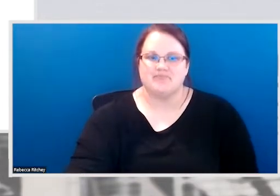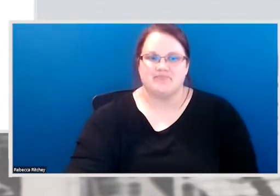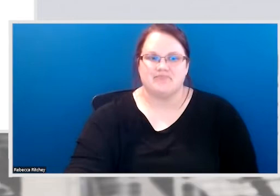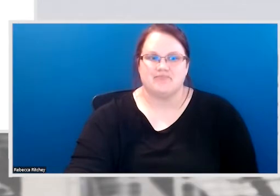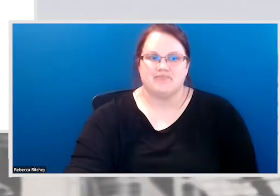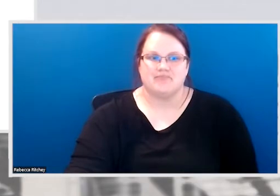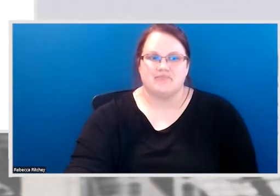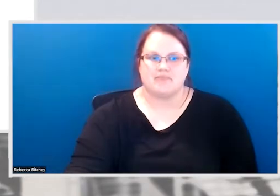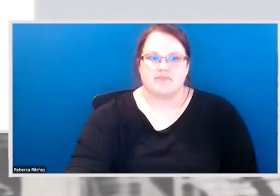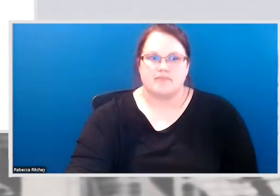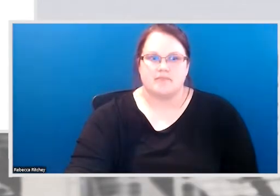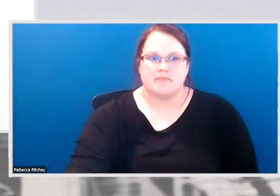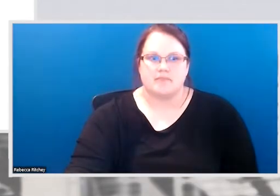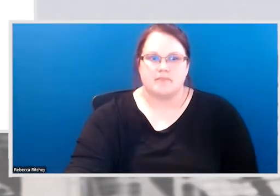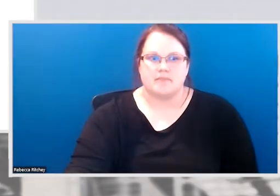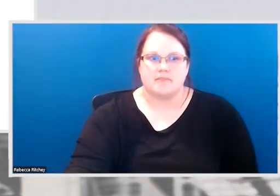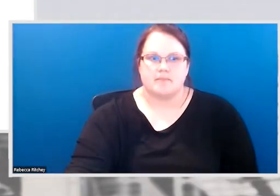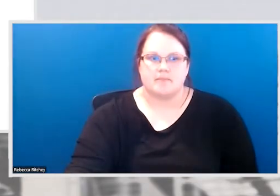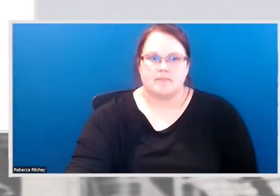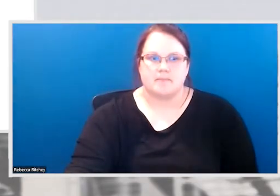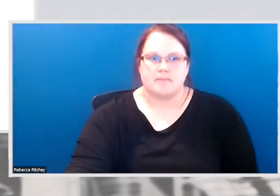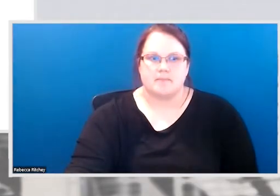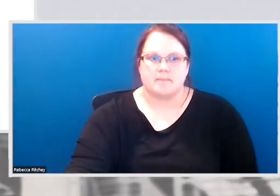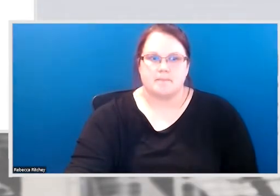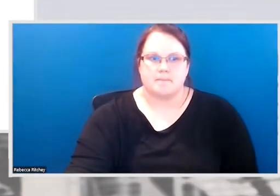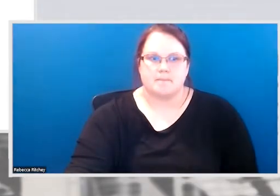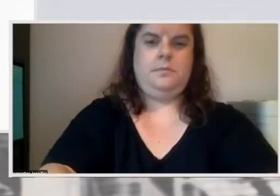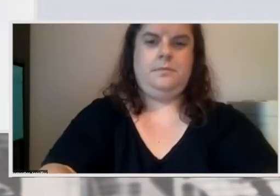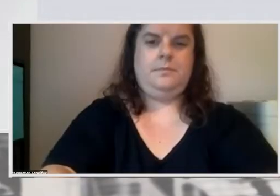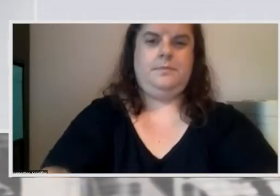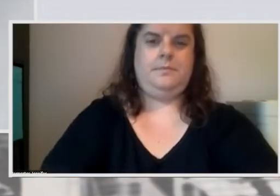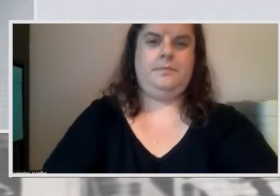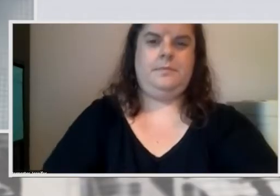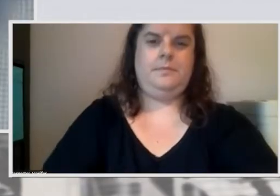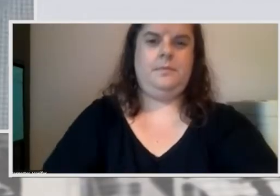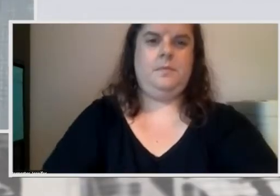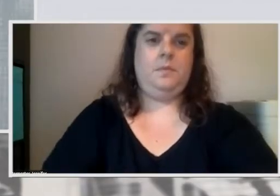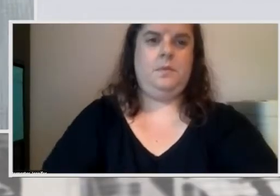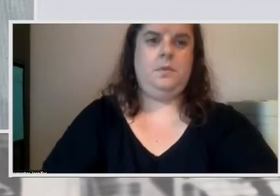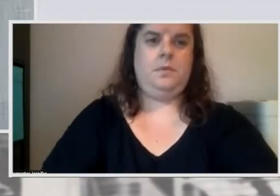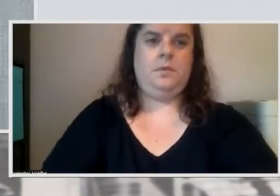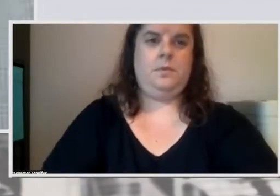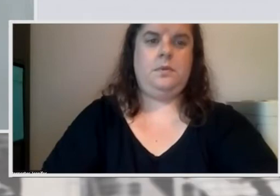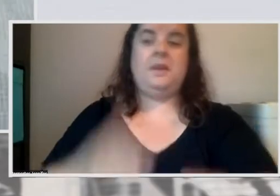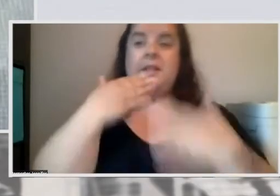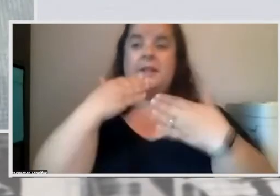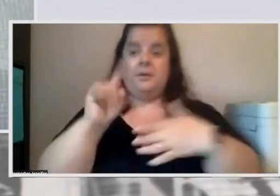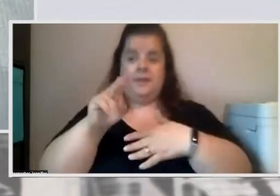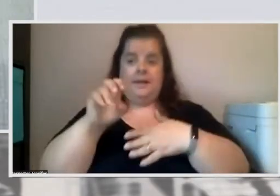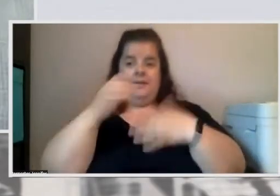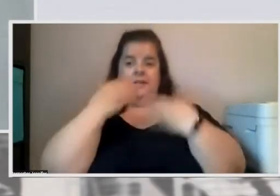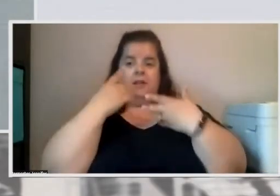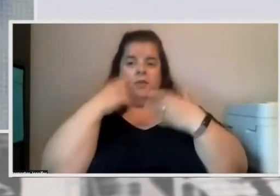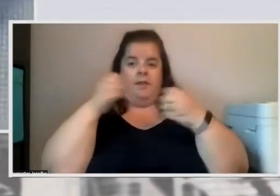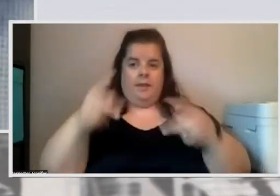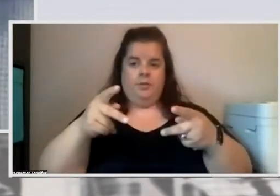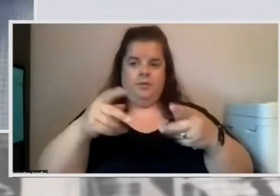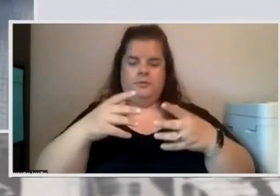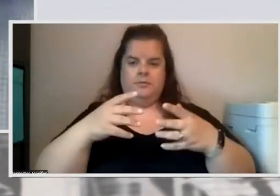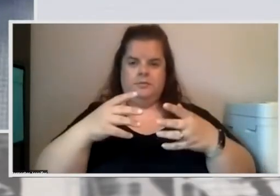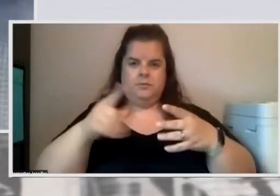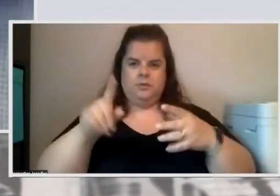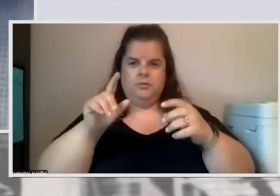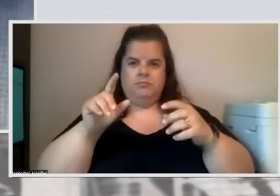So I'm going to stop sharing for just a second to switch over screens. Thanks, Dave, and thanks for the opportunity to give you an overview